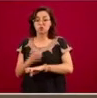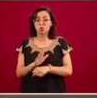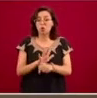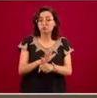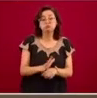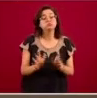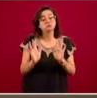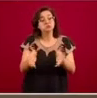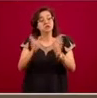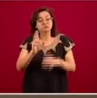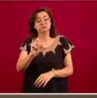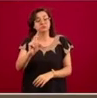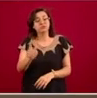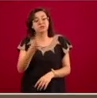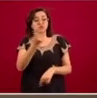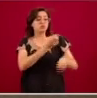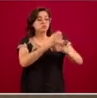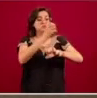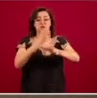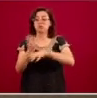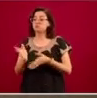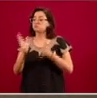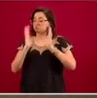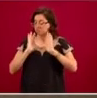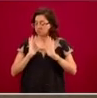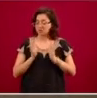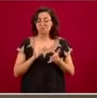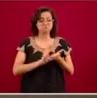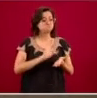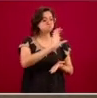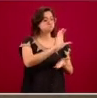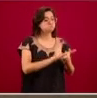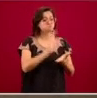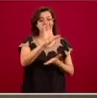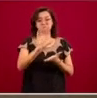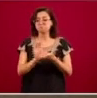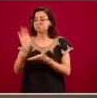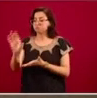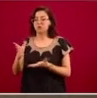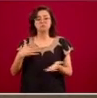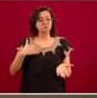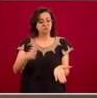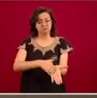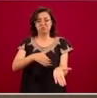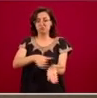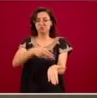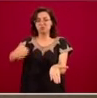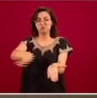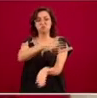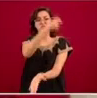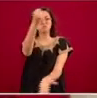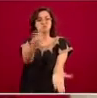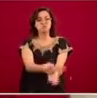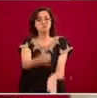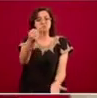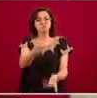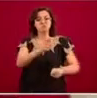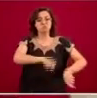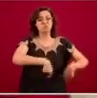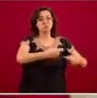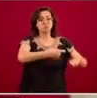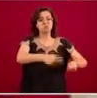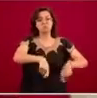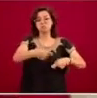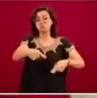about which states, my answer is 32 states. All of them have received the supplies, and we have the